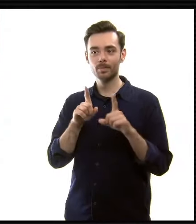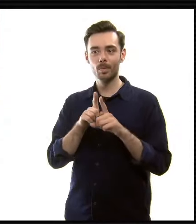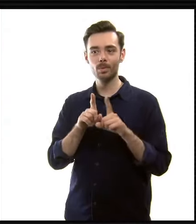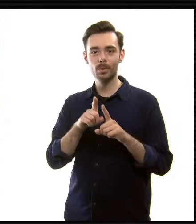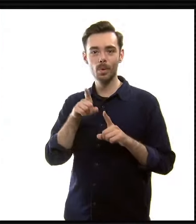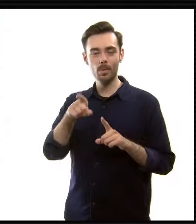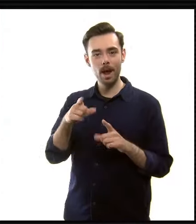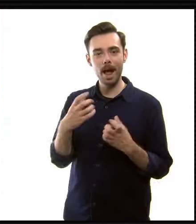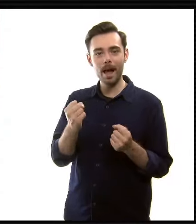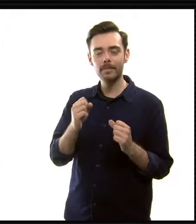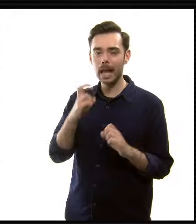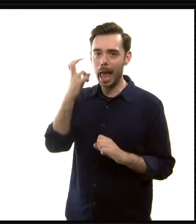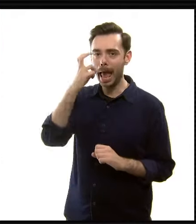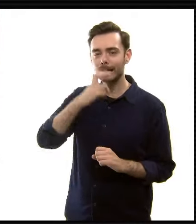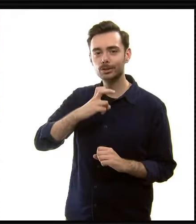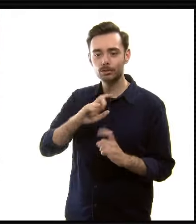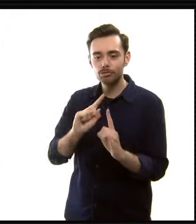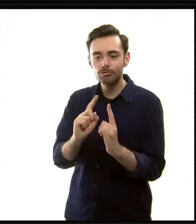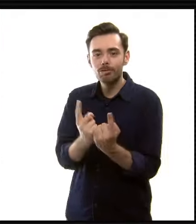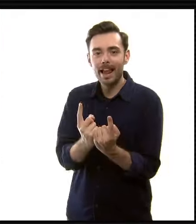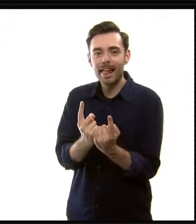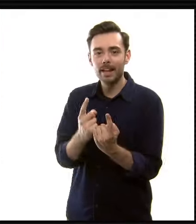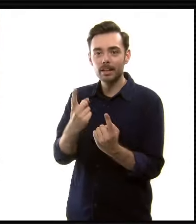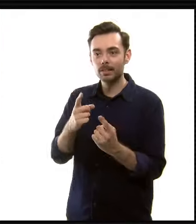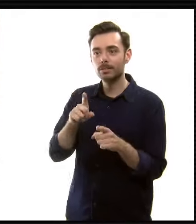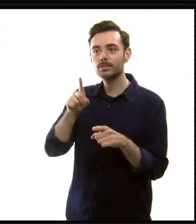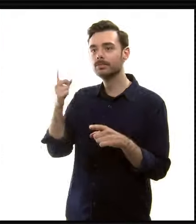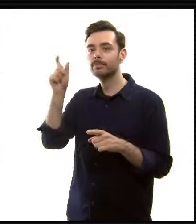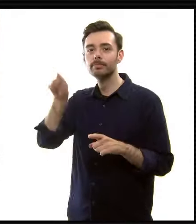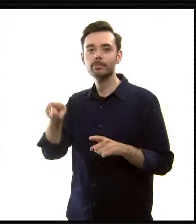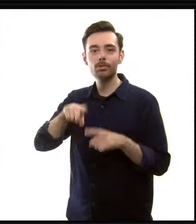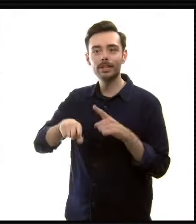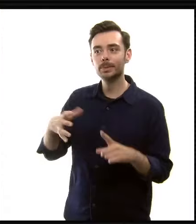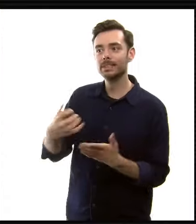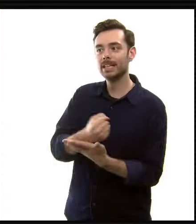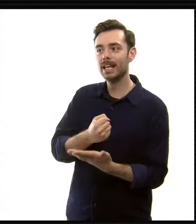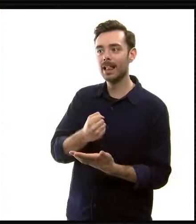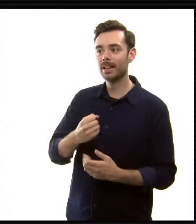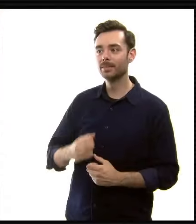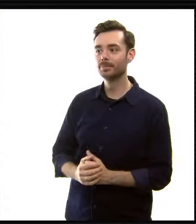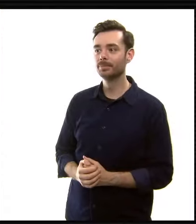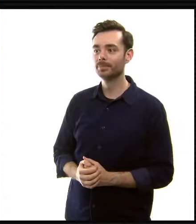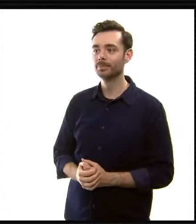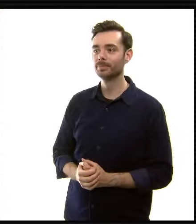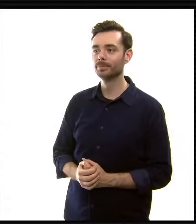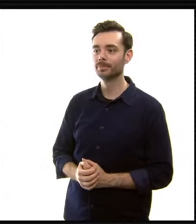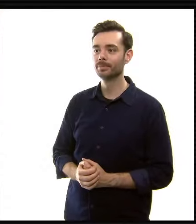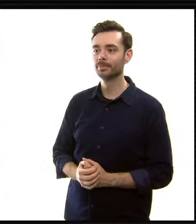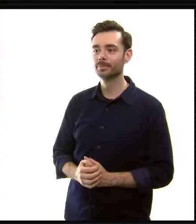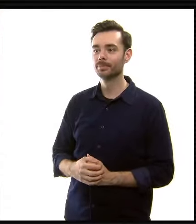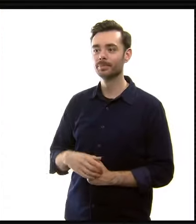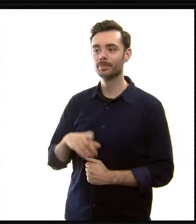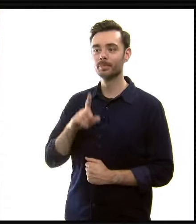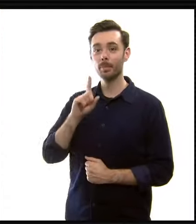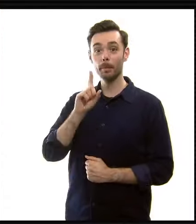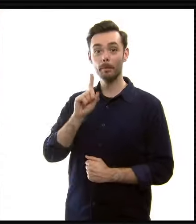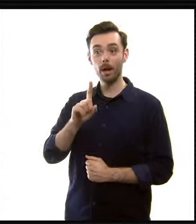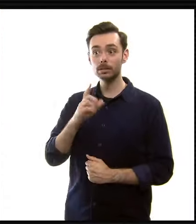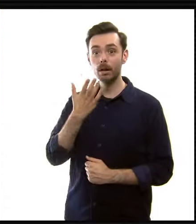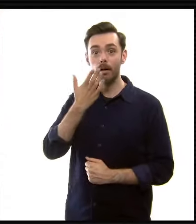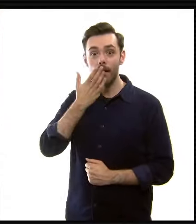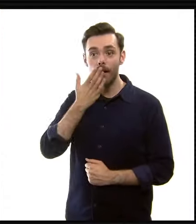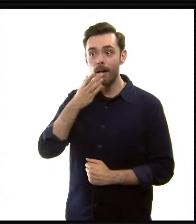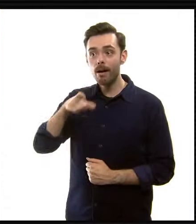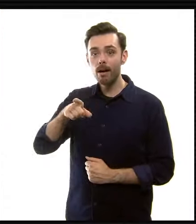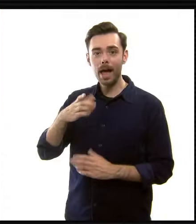relic. Wow. Exactly. And then the city folks are gonna tear it all down in the name of progress. That's